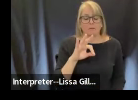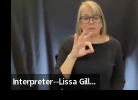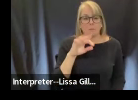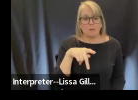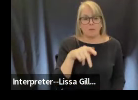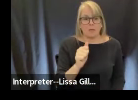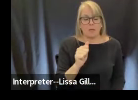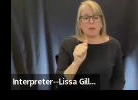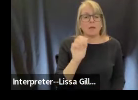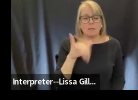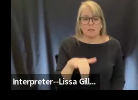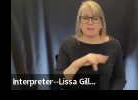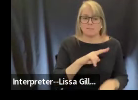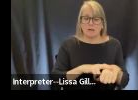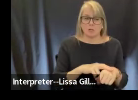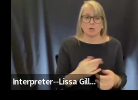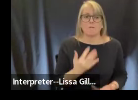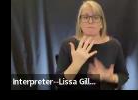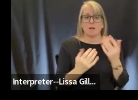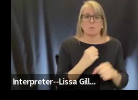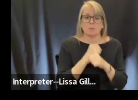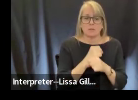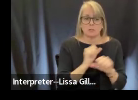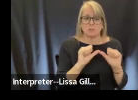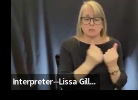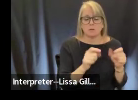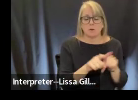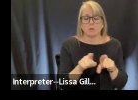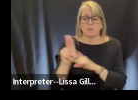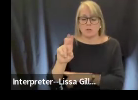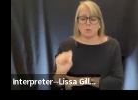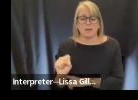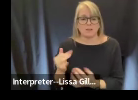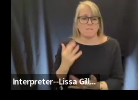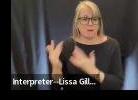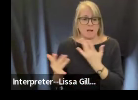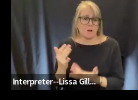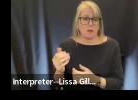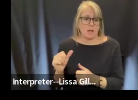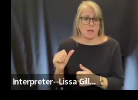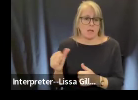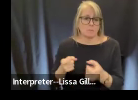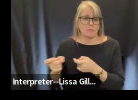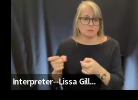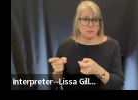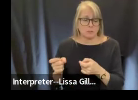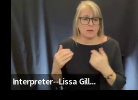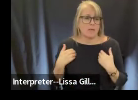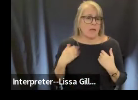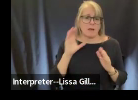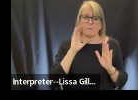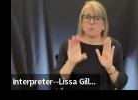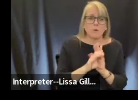Protection Association, as well as the U.S. Fire Administration. They provide a wonderful resource of graphics